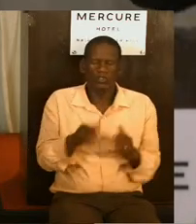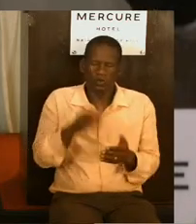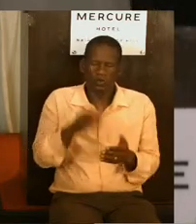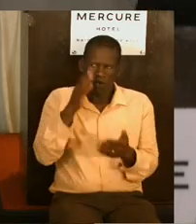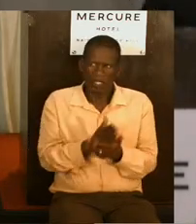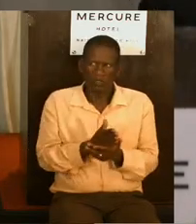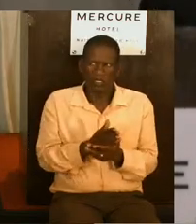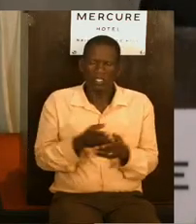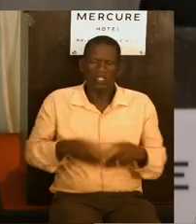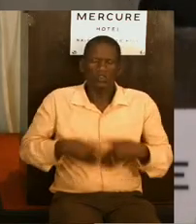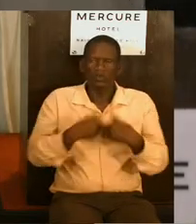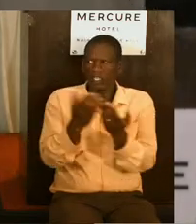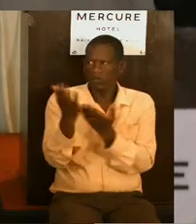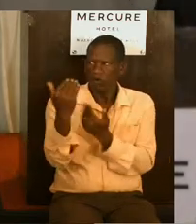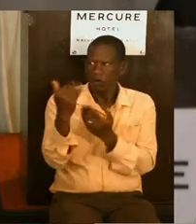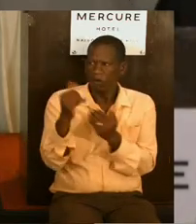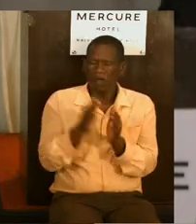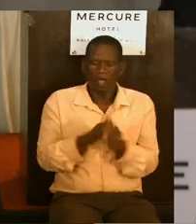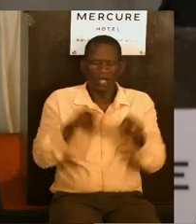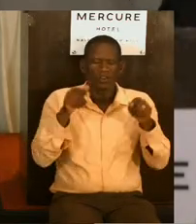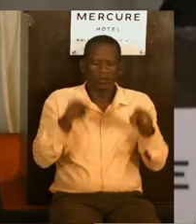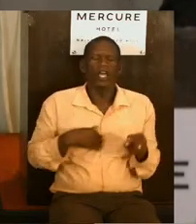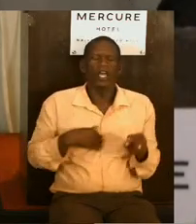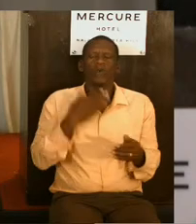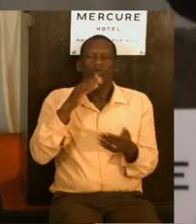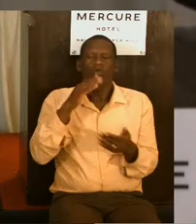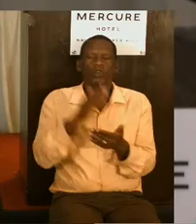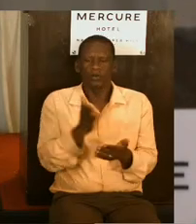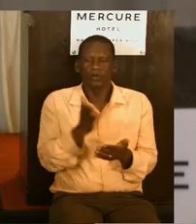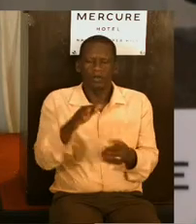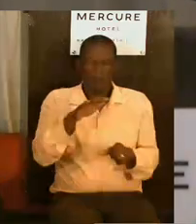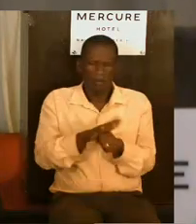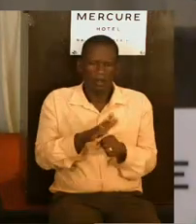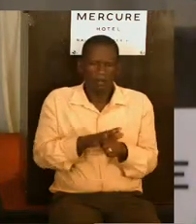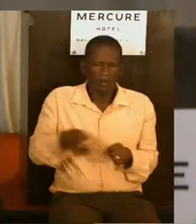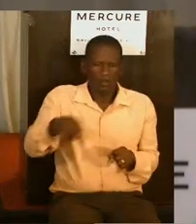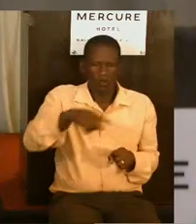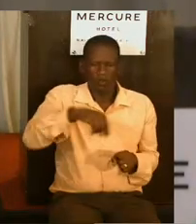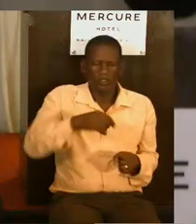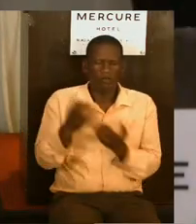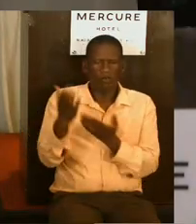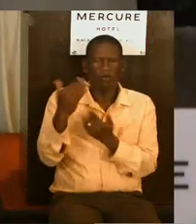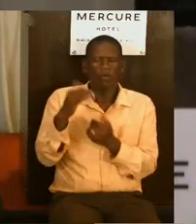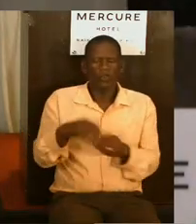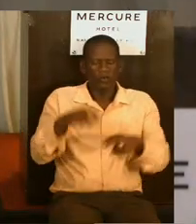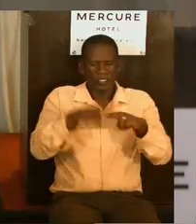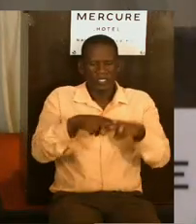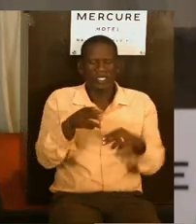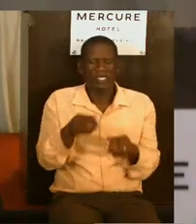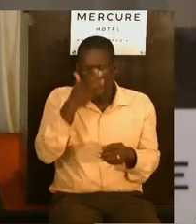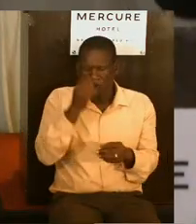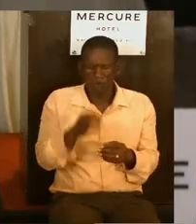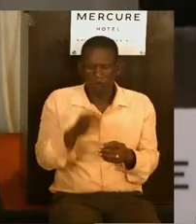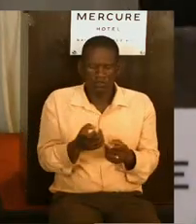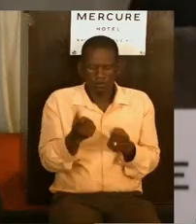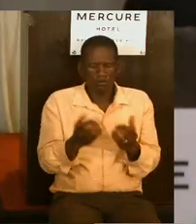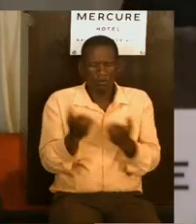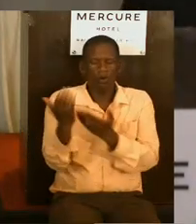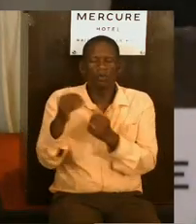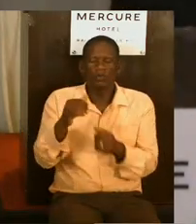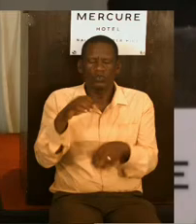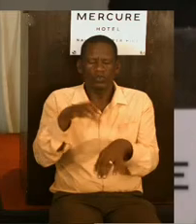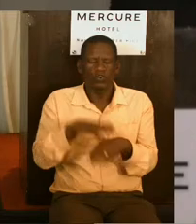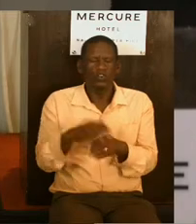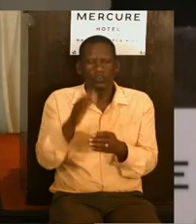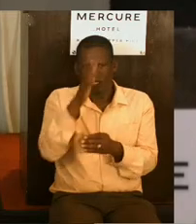actually give hope and today I want to assure you that a lot of us have hope in fact you're sitting here because of the little hope you got on